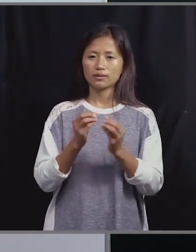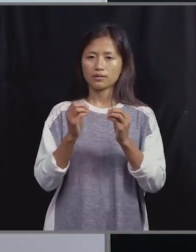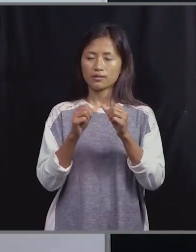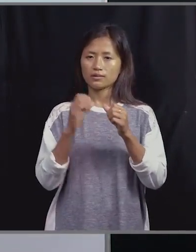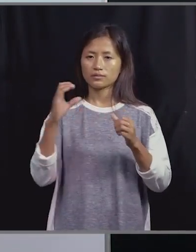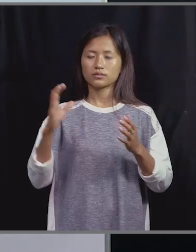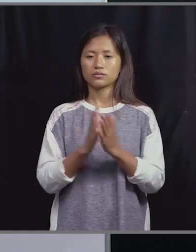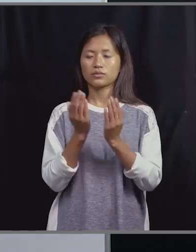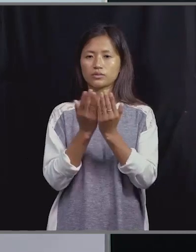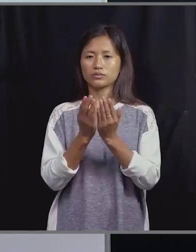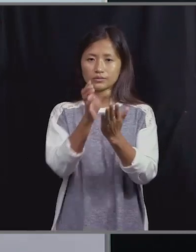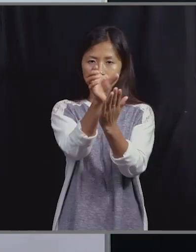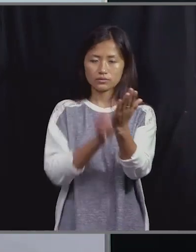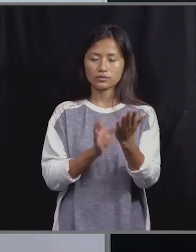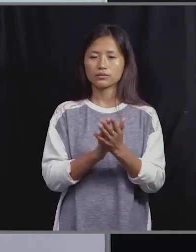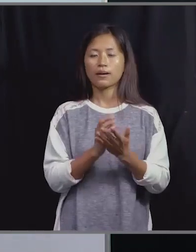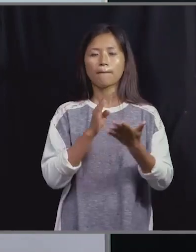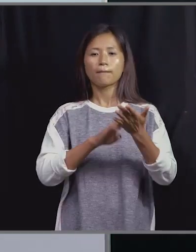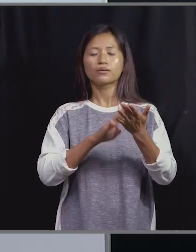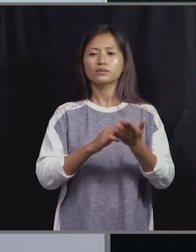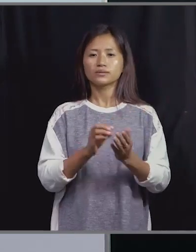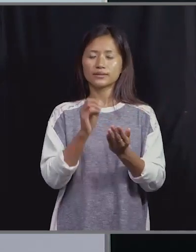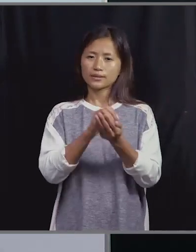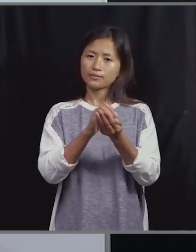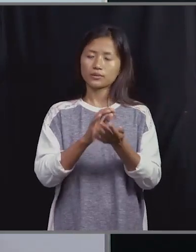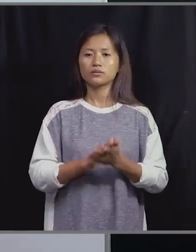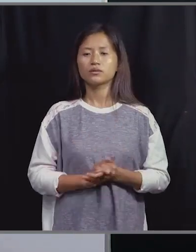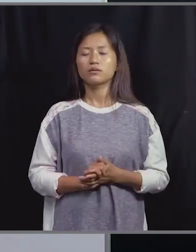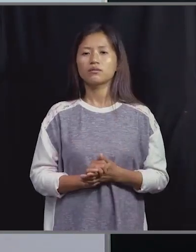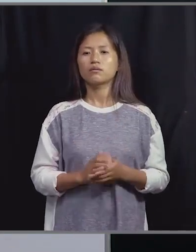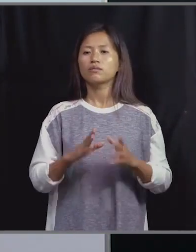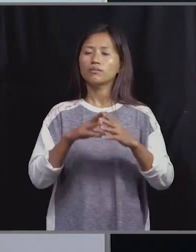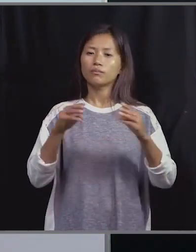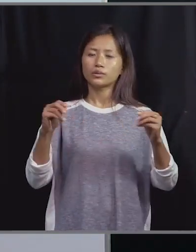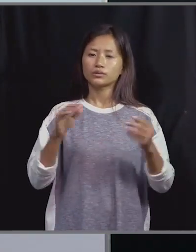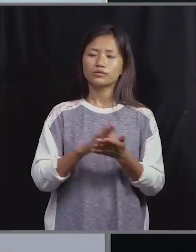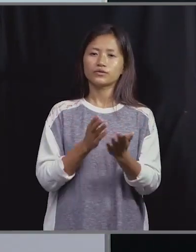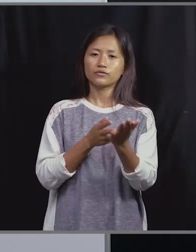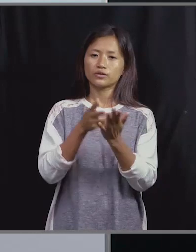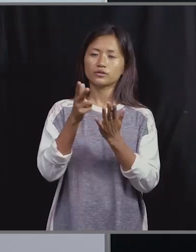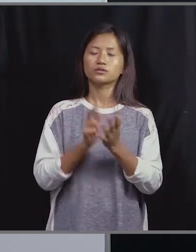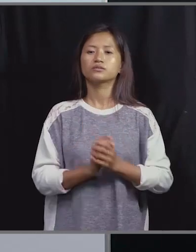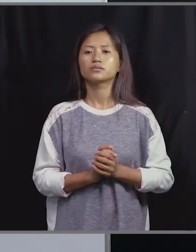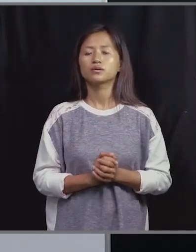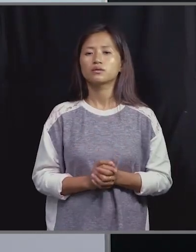the register which the Marwaris were maintaining, were burnt off, the villagers